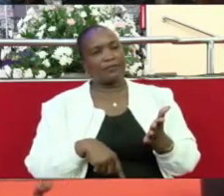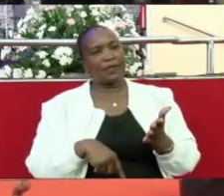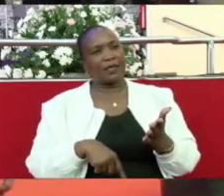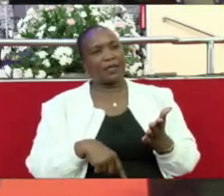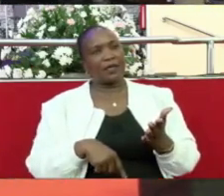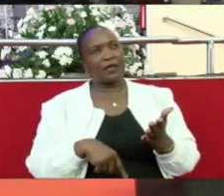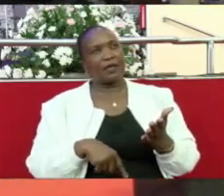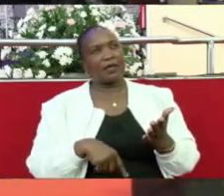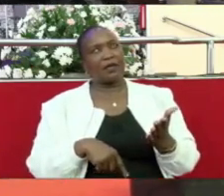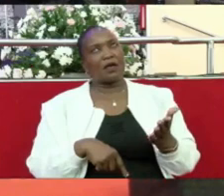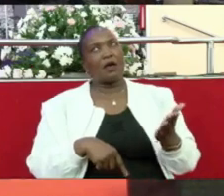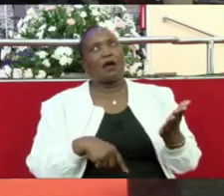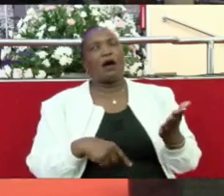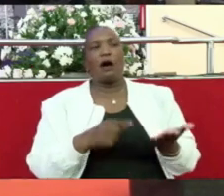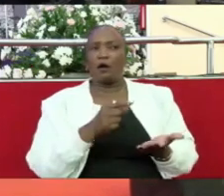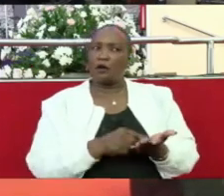can bring us salvation.